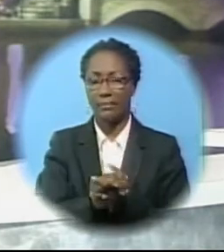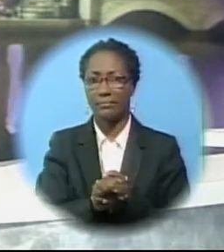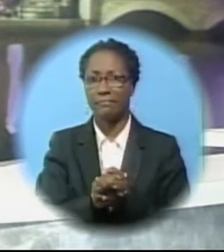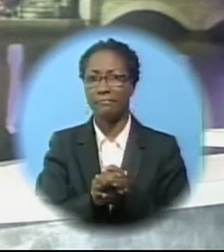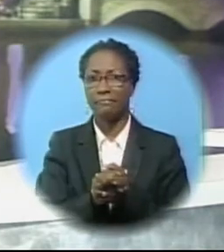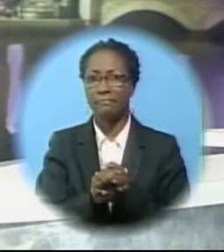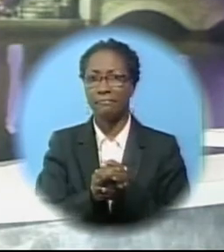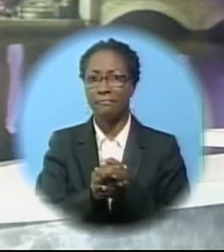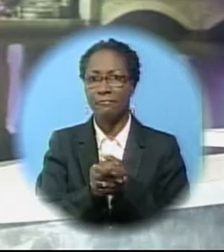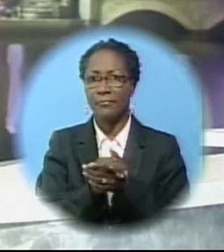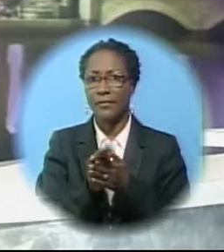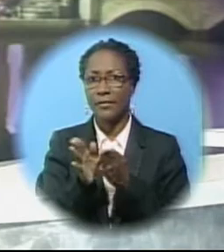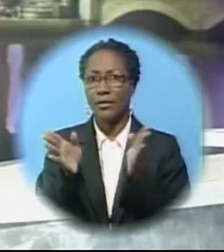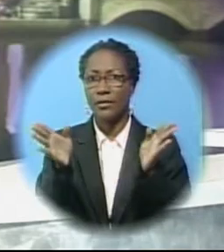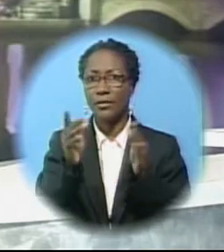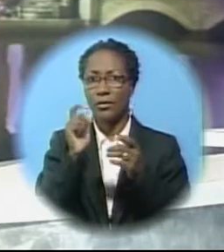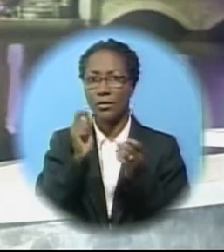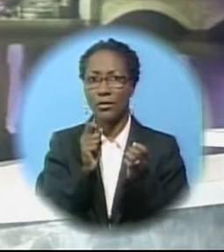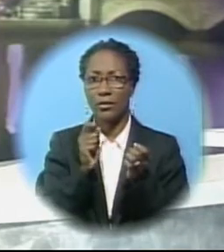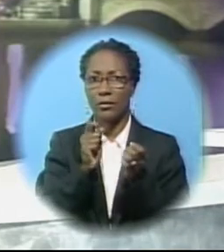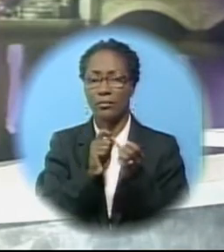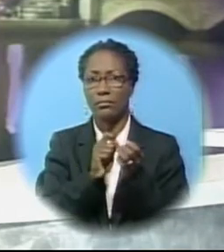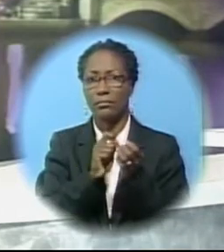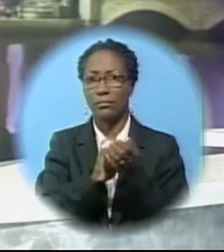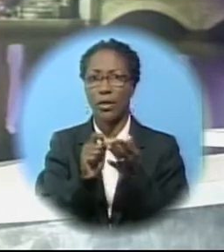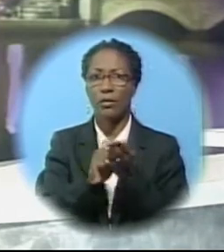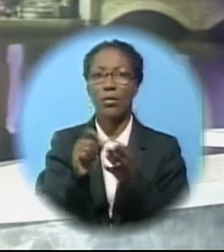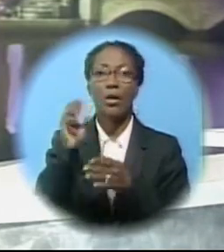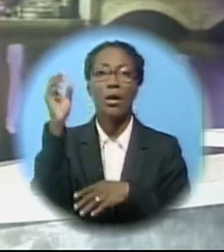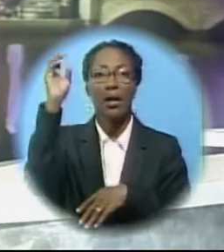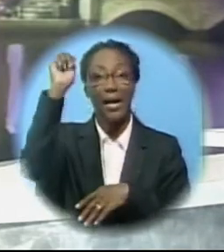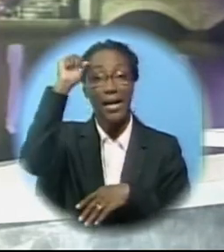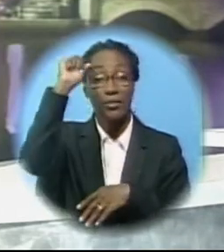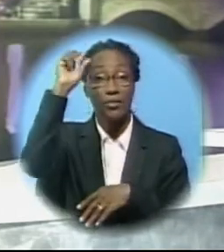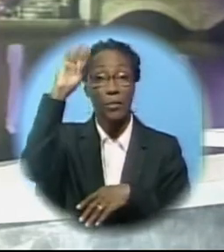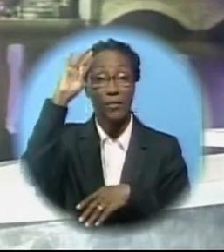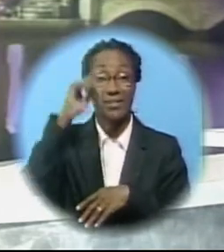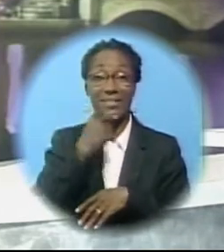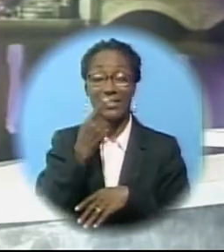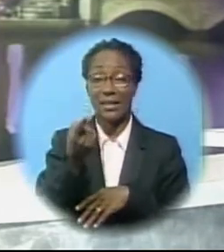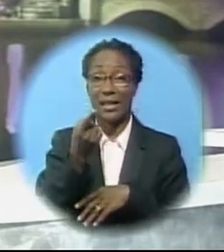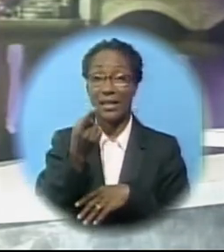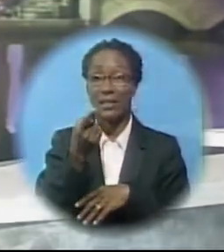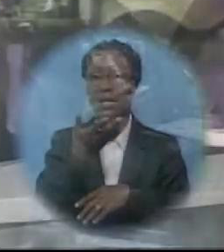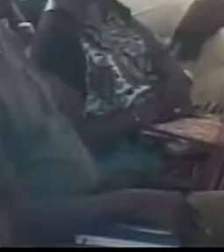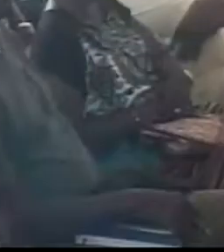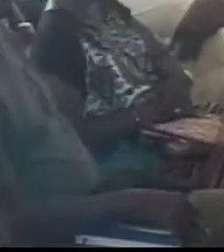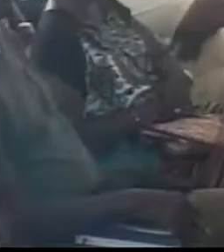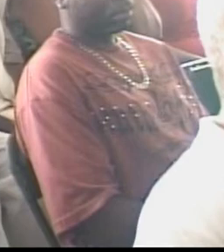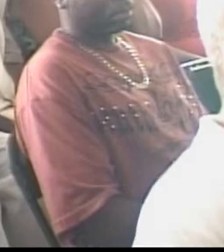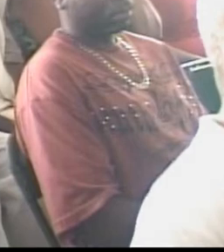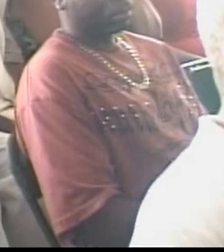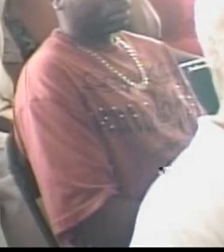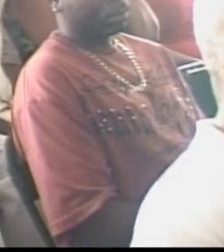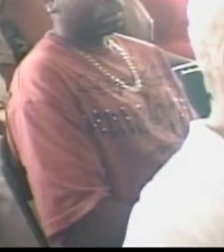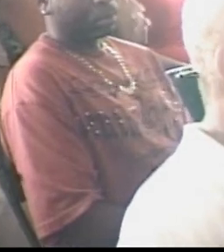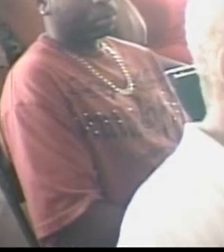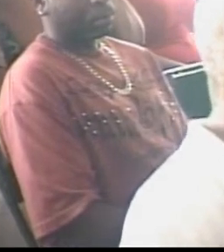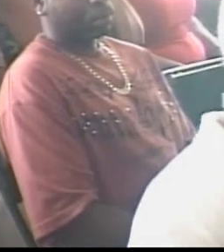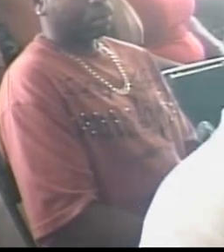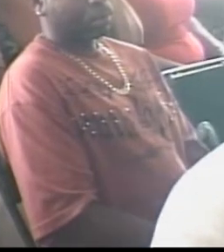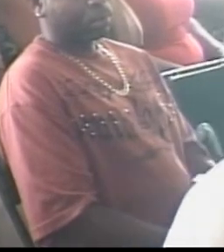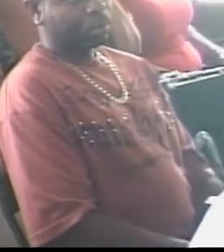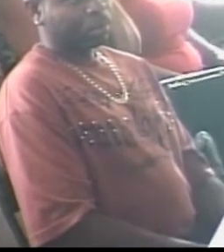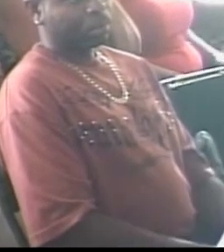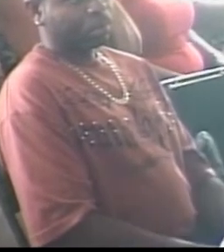Attorney General and Minister of Home Affairs, Adriel Brathwaite, says efforts are apace to determine what has gone wrong. The AG was